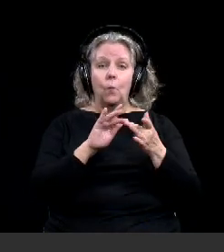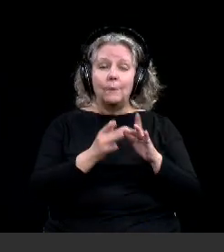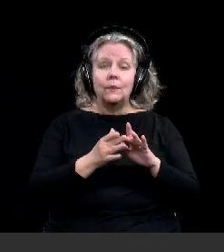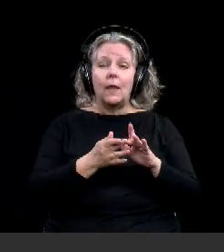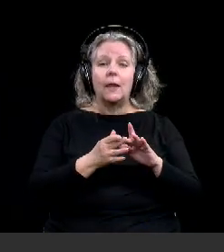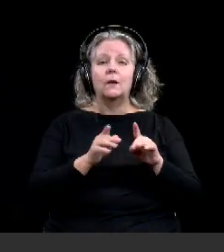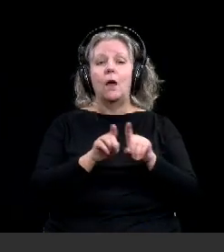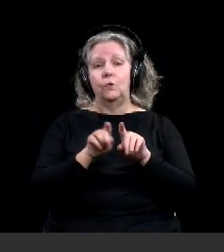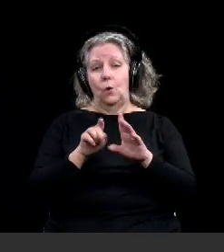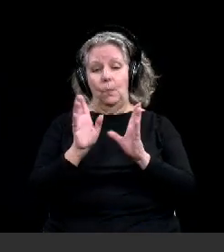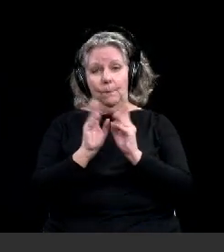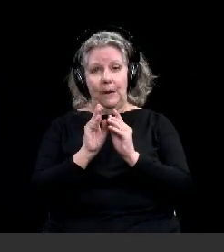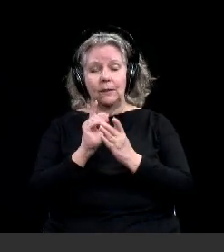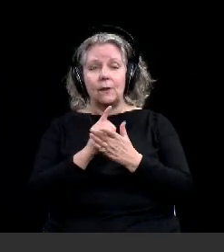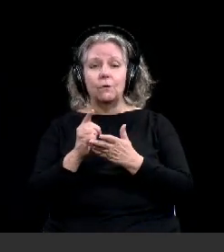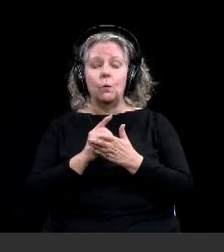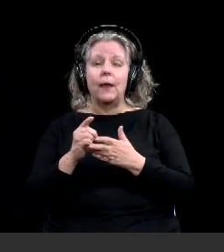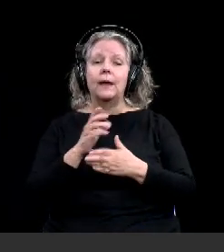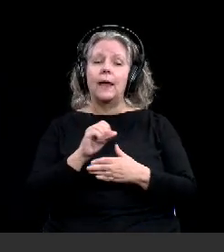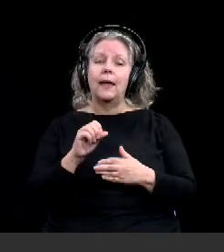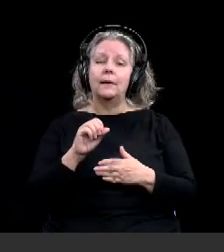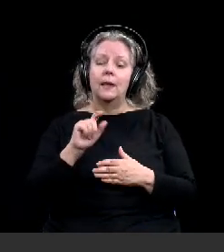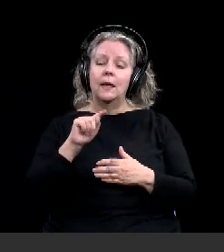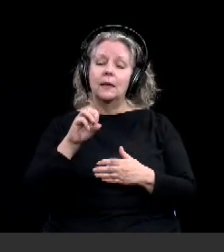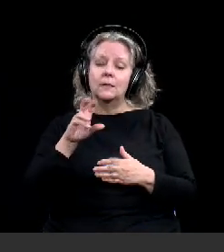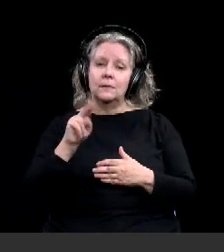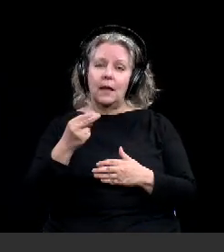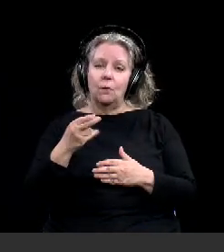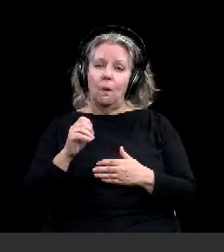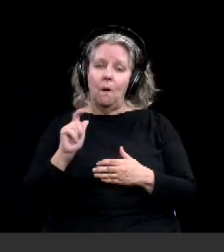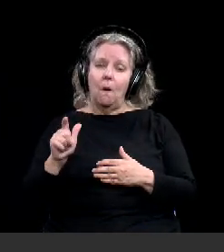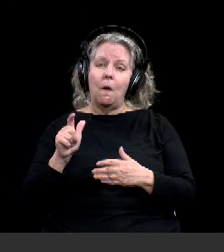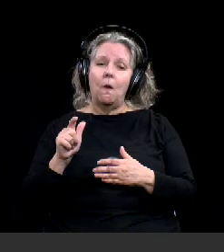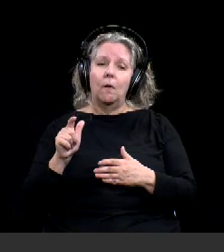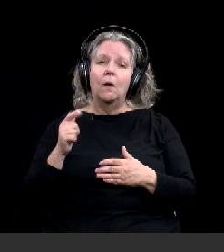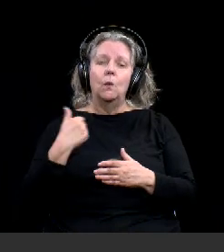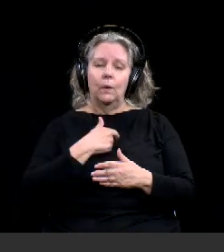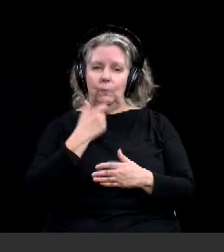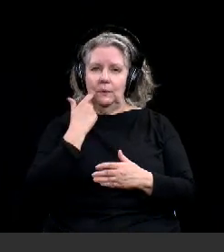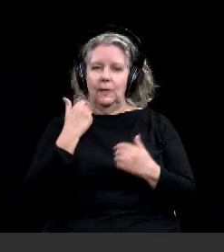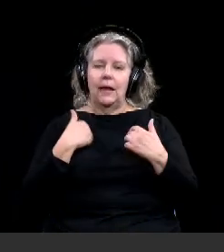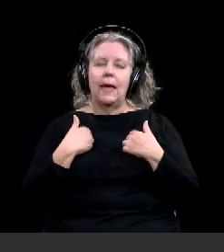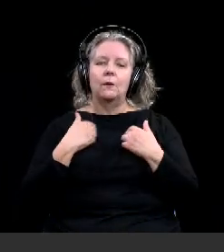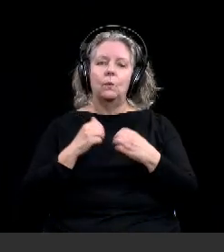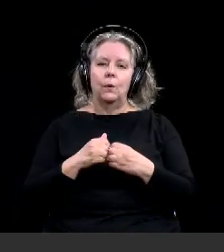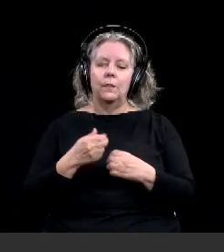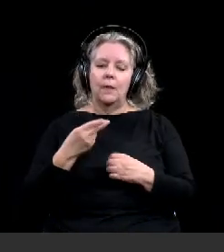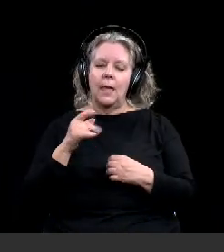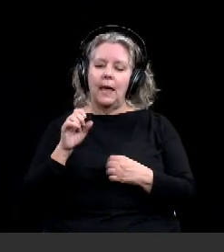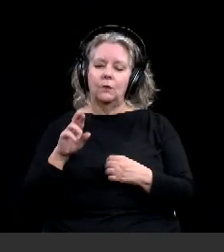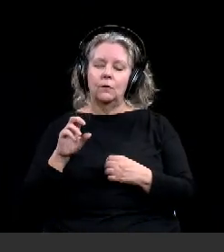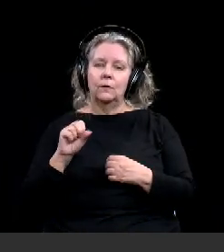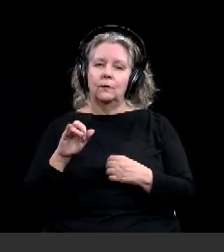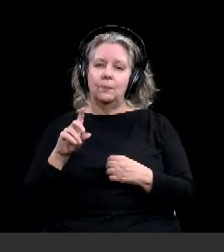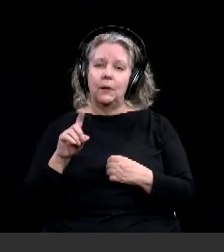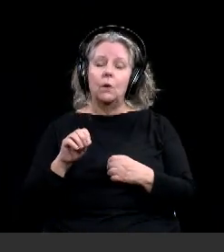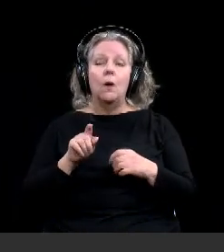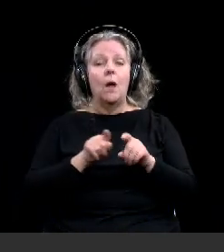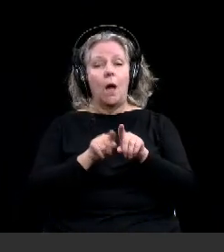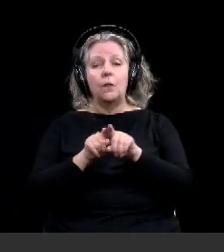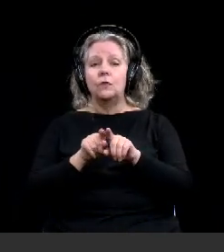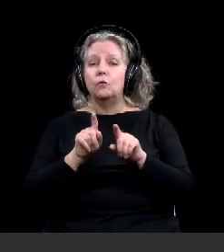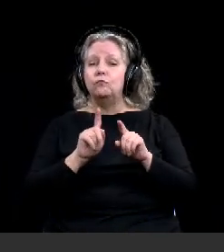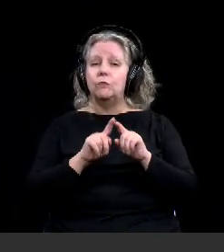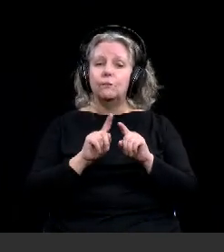our own council member, Hector Sabito, as well as coordinated messaging and outreach to neighborhood associations, local faith